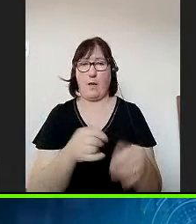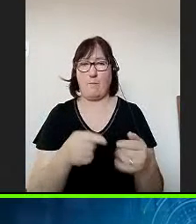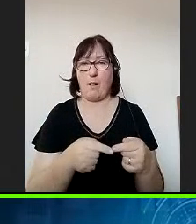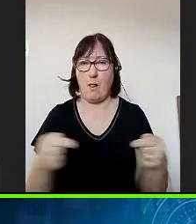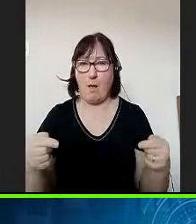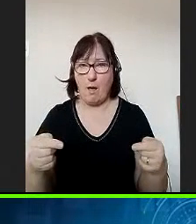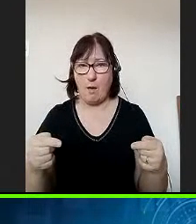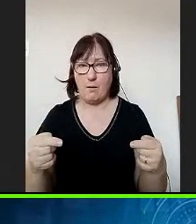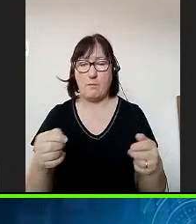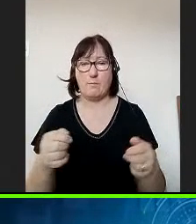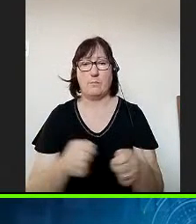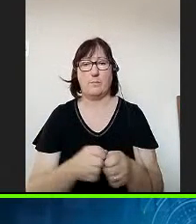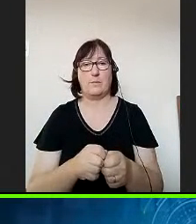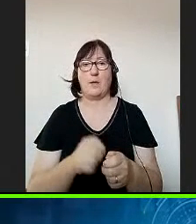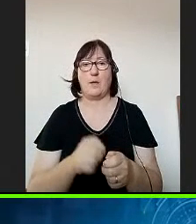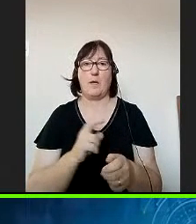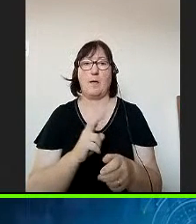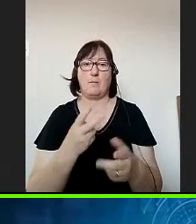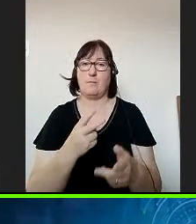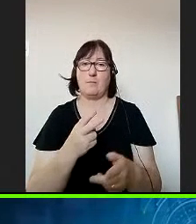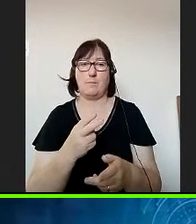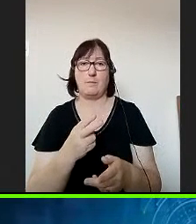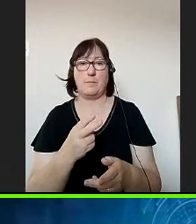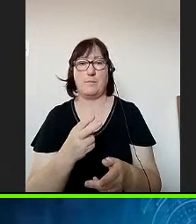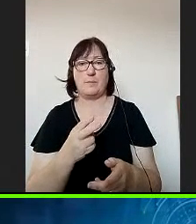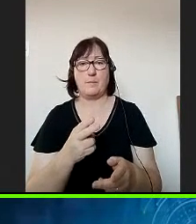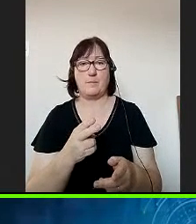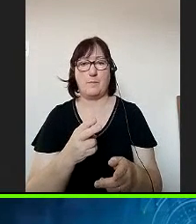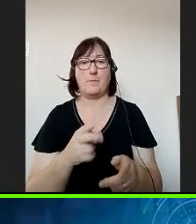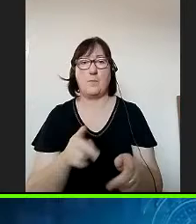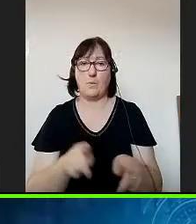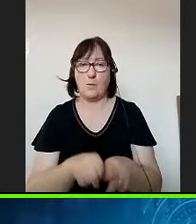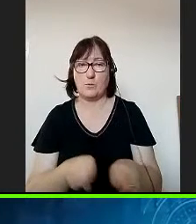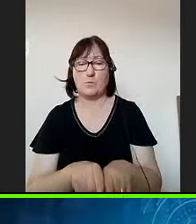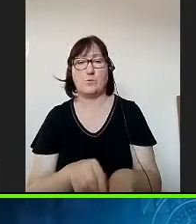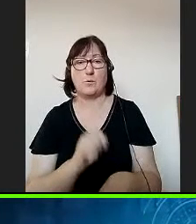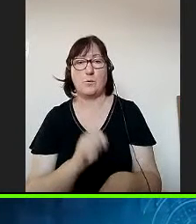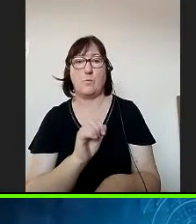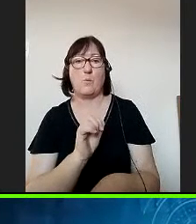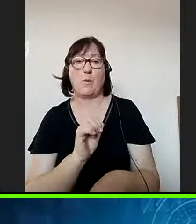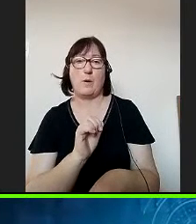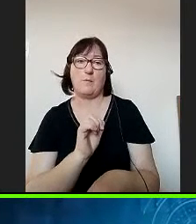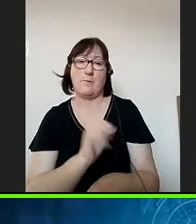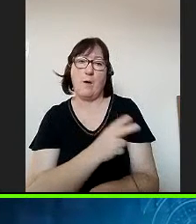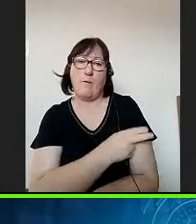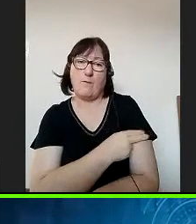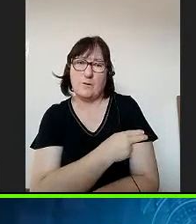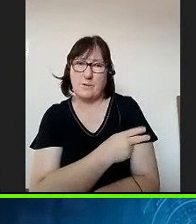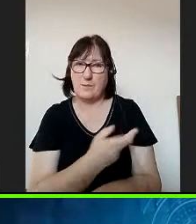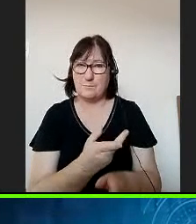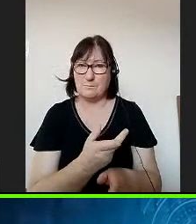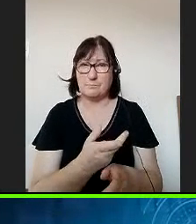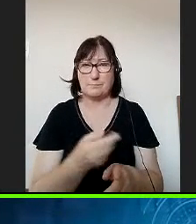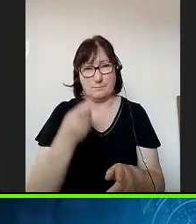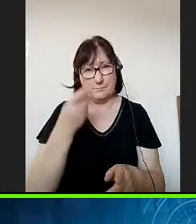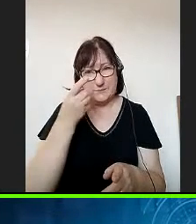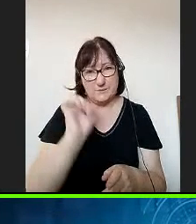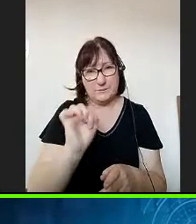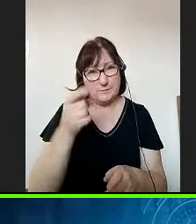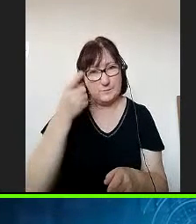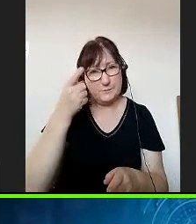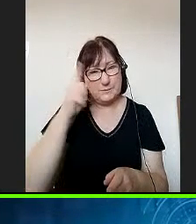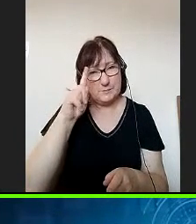his decision and make it the burden of the trader to prove classification? I'm not sure if you got that question, if I should repeat,